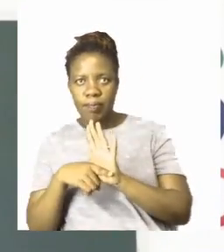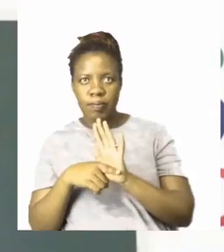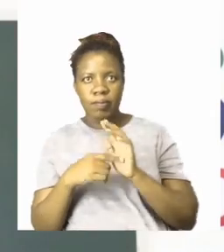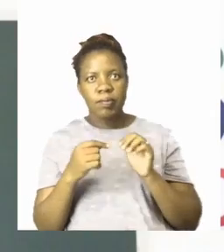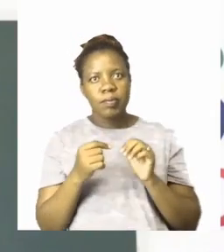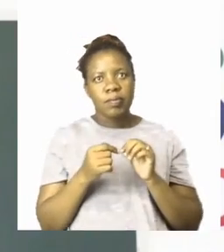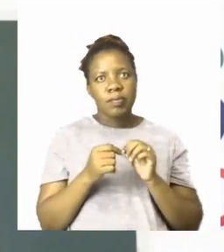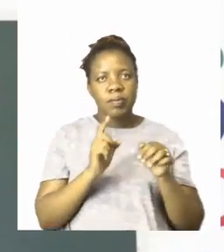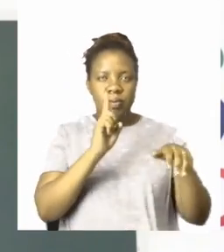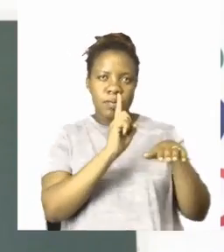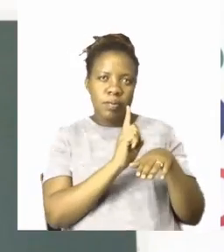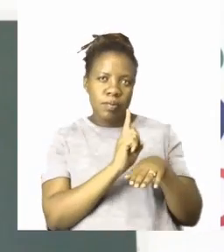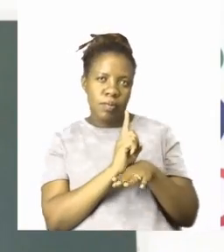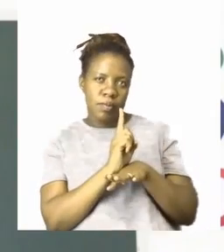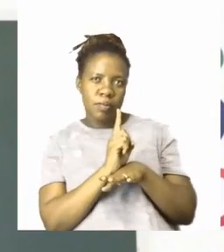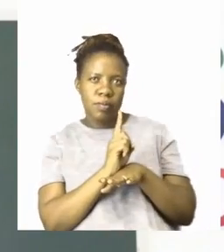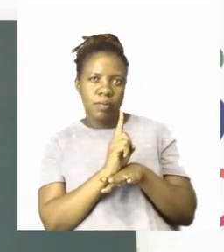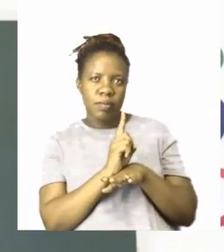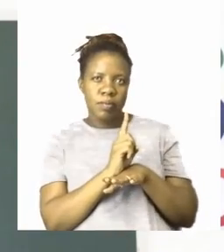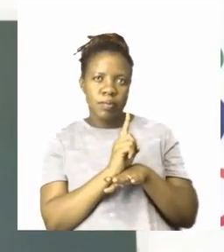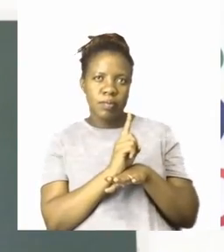So the first one was